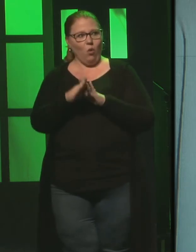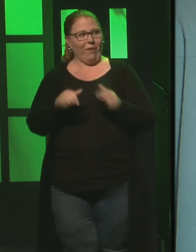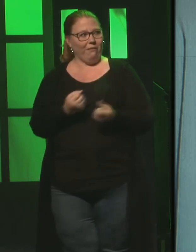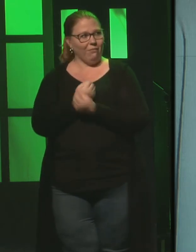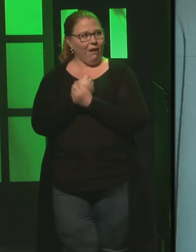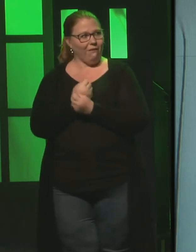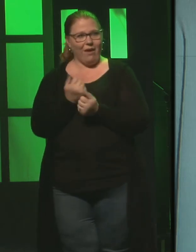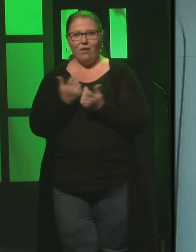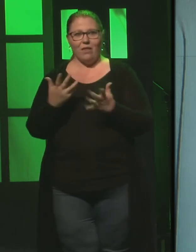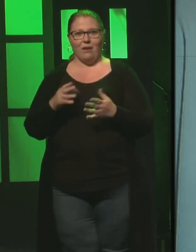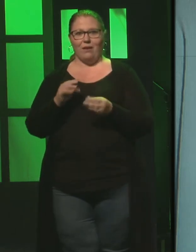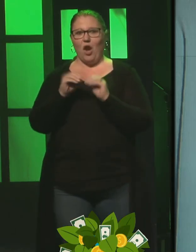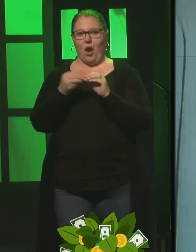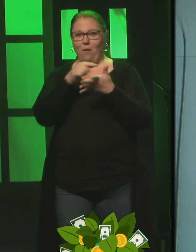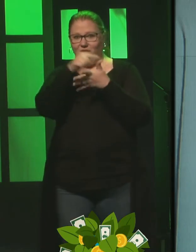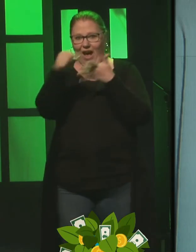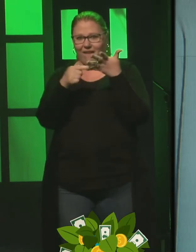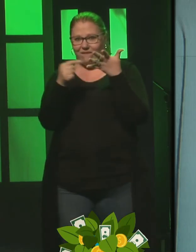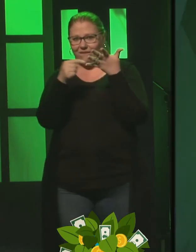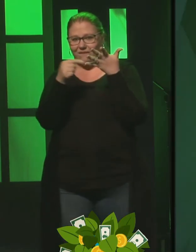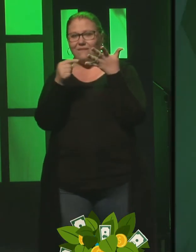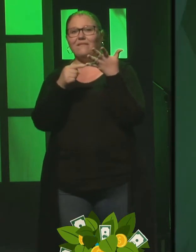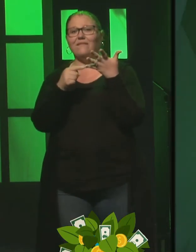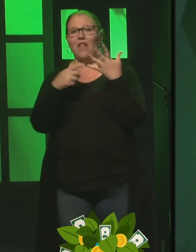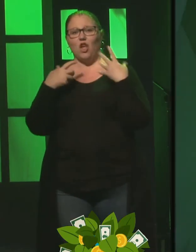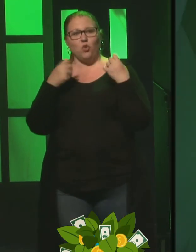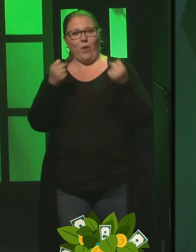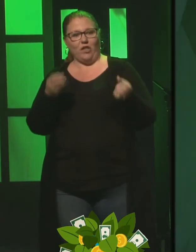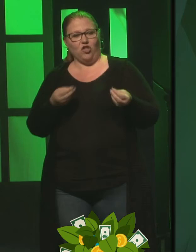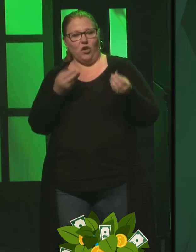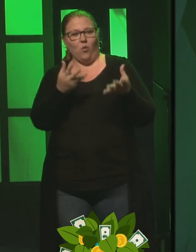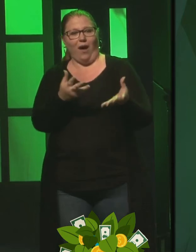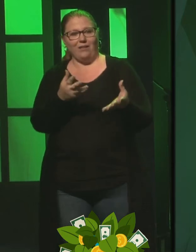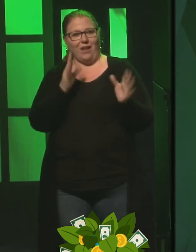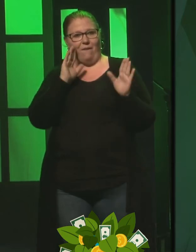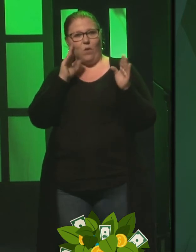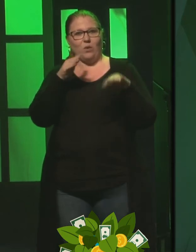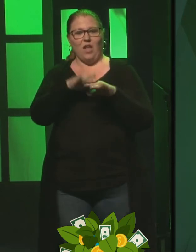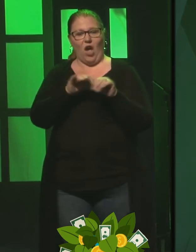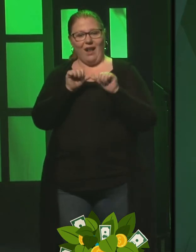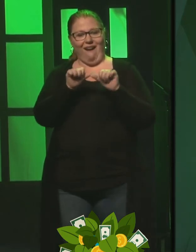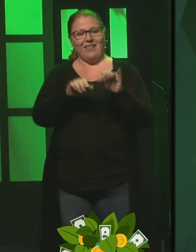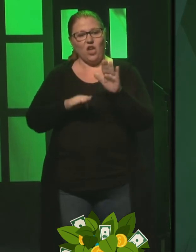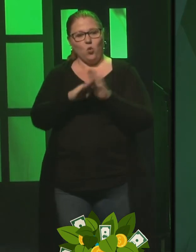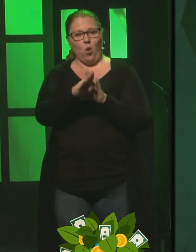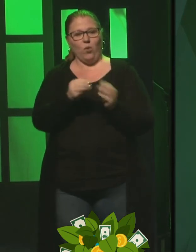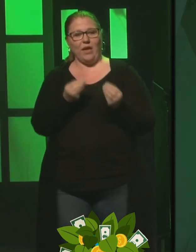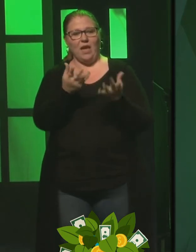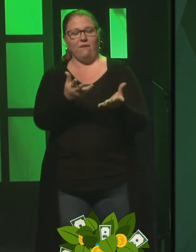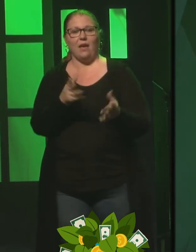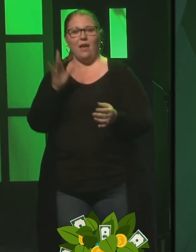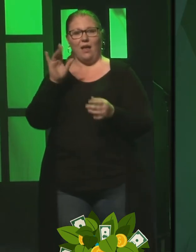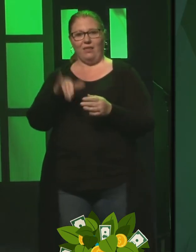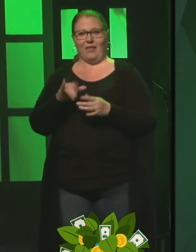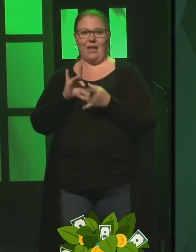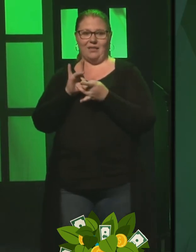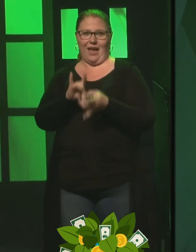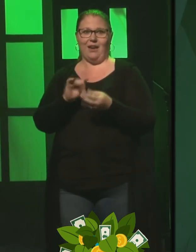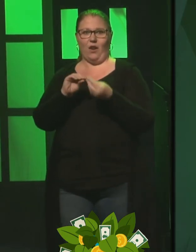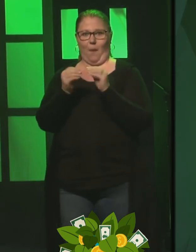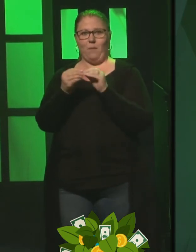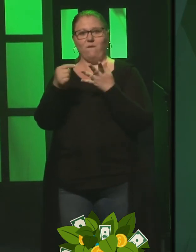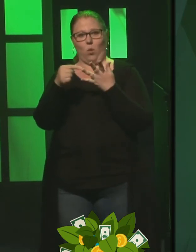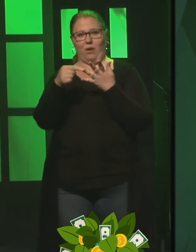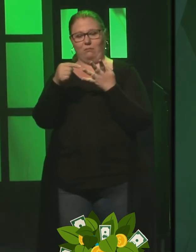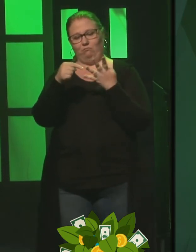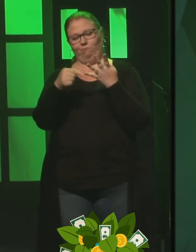everything, right? Okay, number 5, courageous generosity is about constant growth in giving. So that's tied into this number 4th principle.